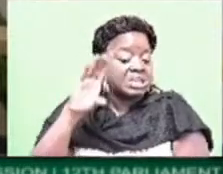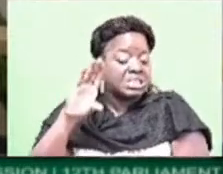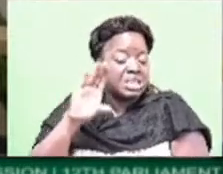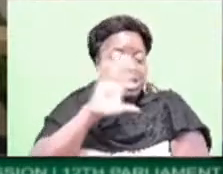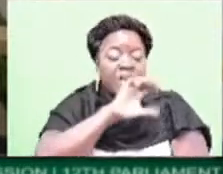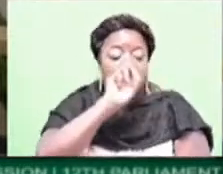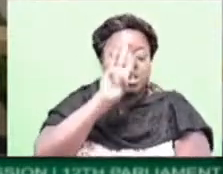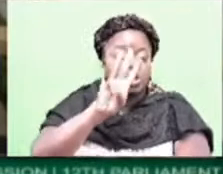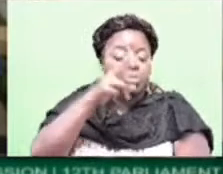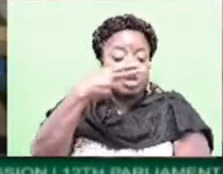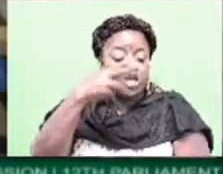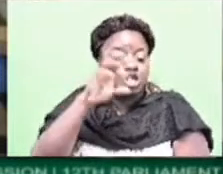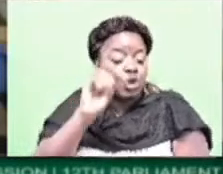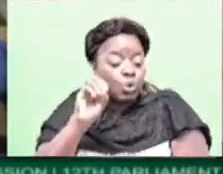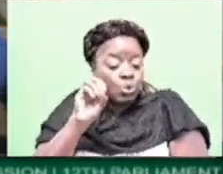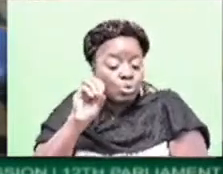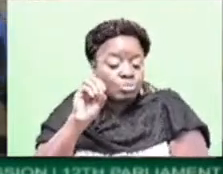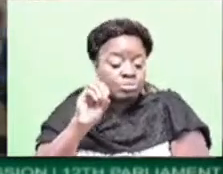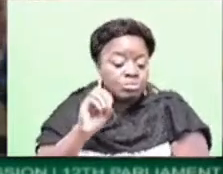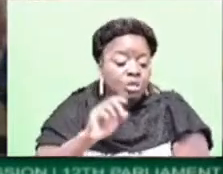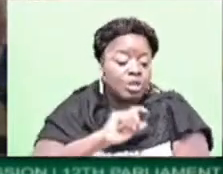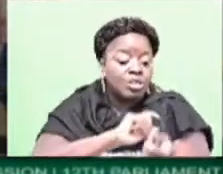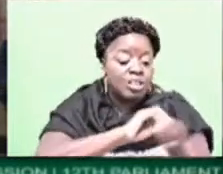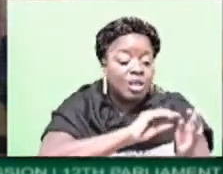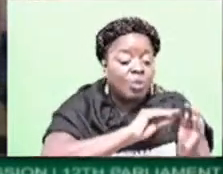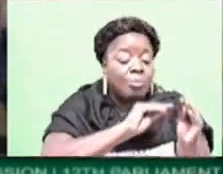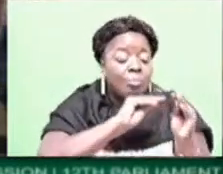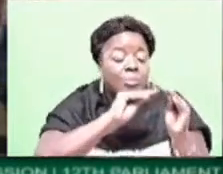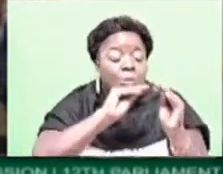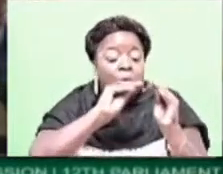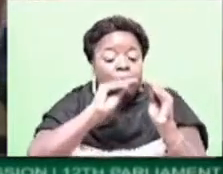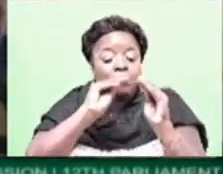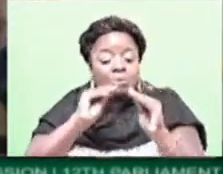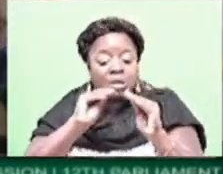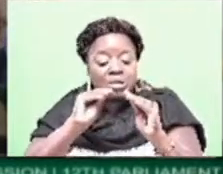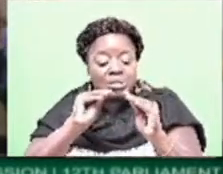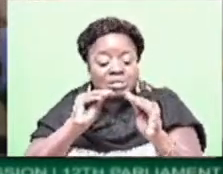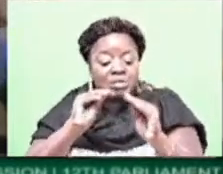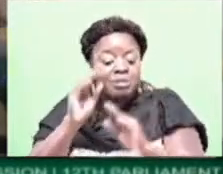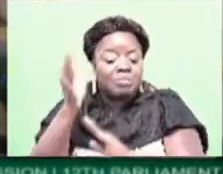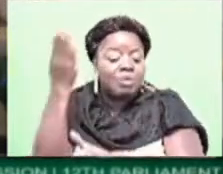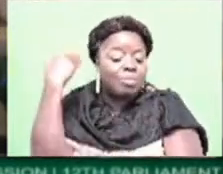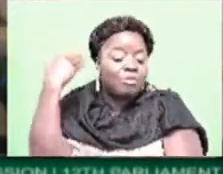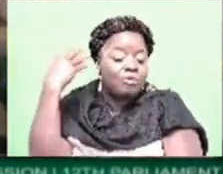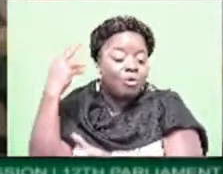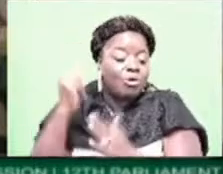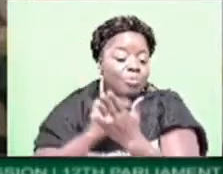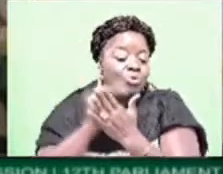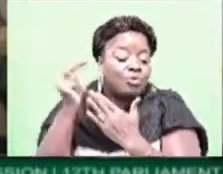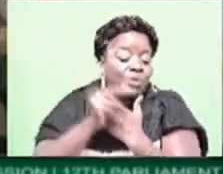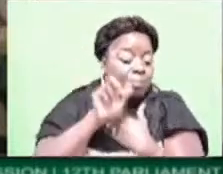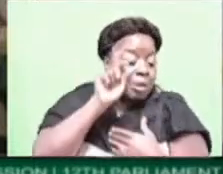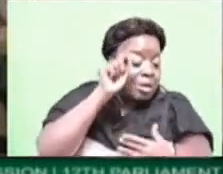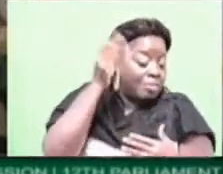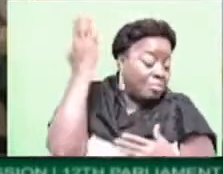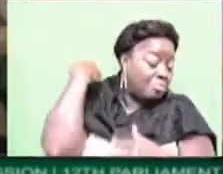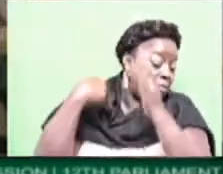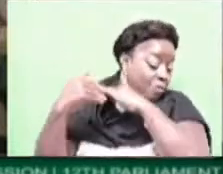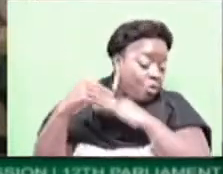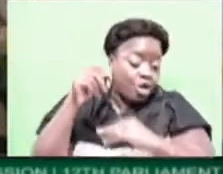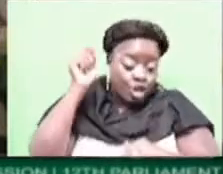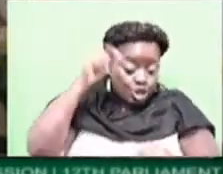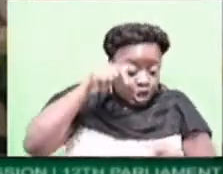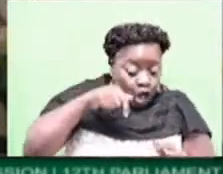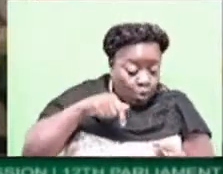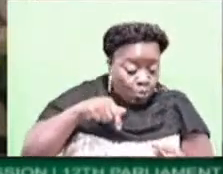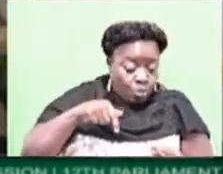of moving from where we were in November of last year to where we are today, we were